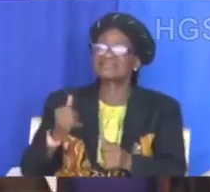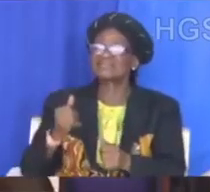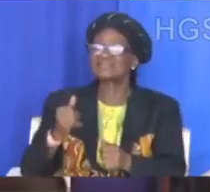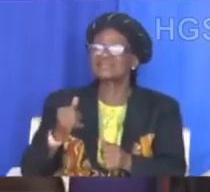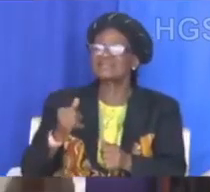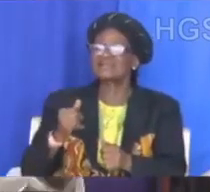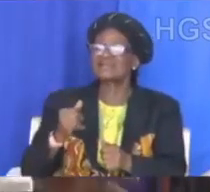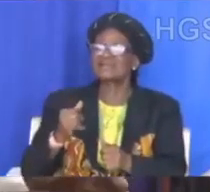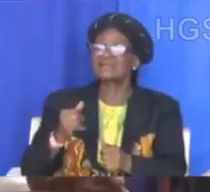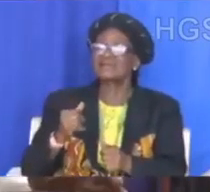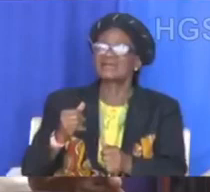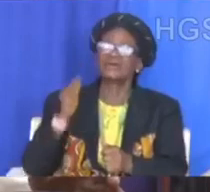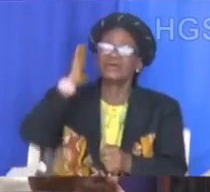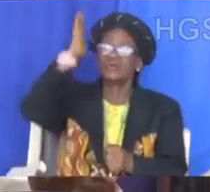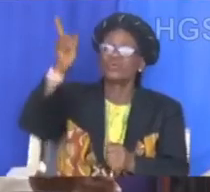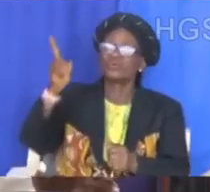could not even be mentioned,